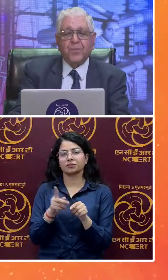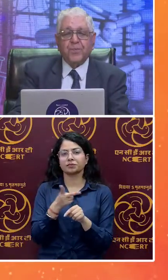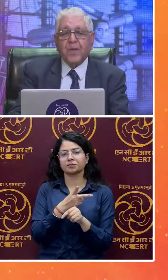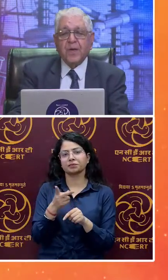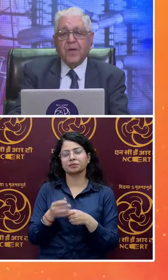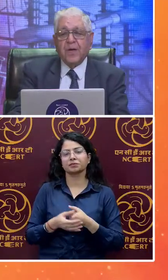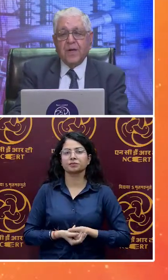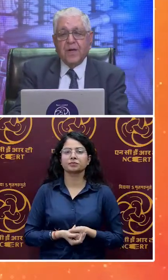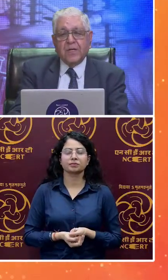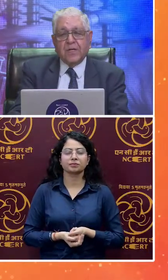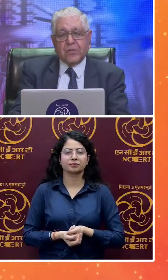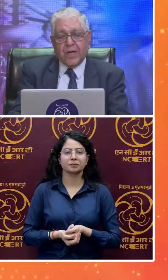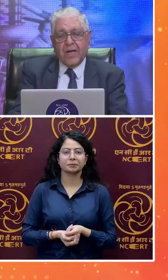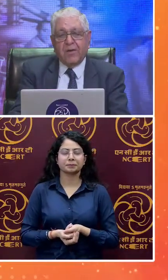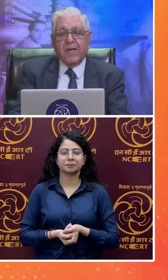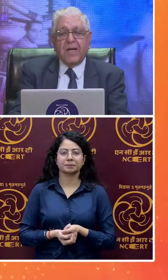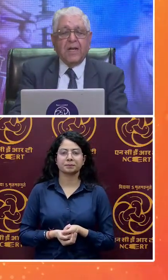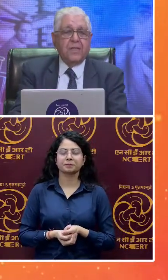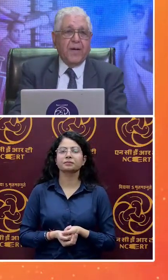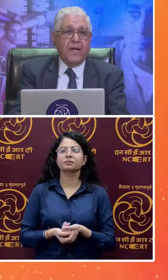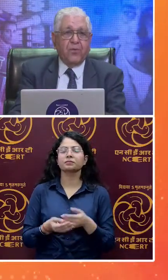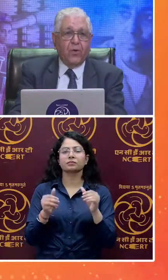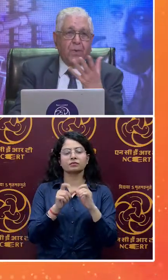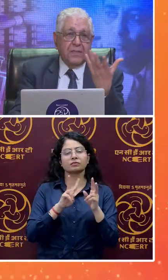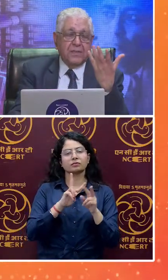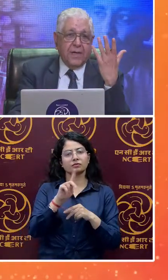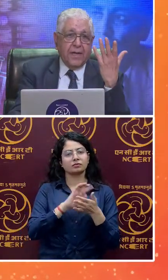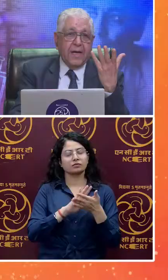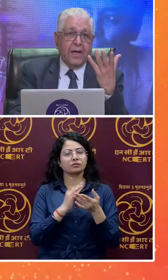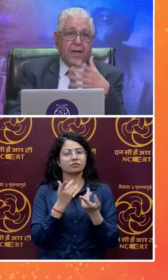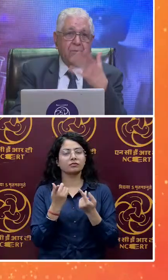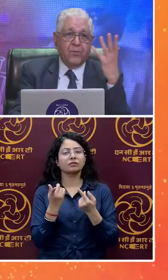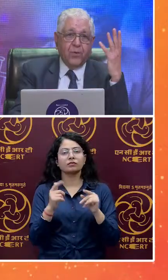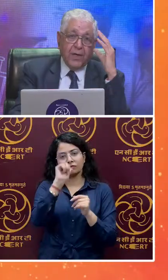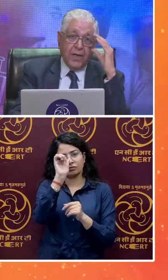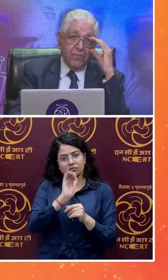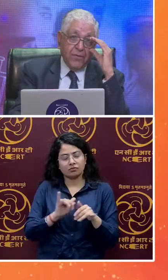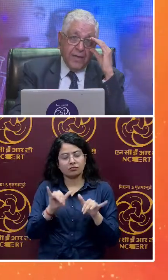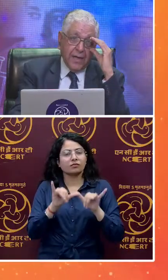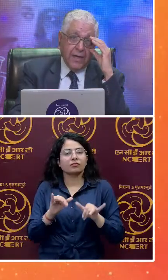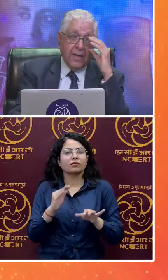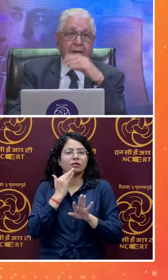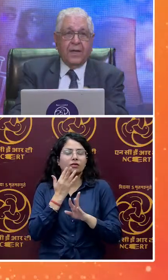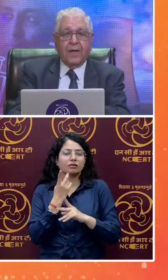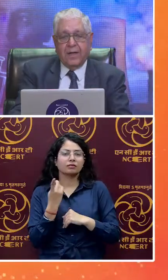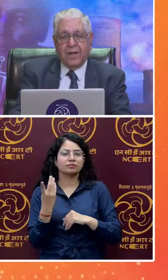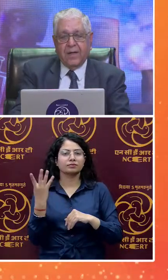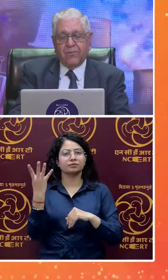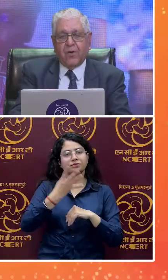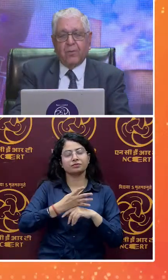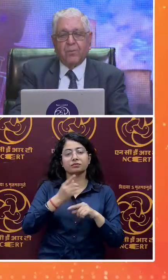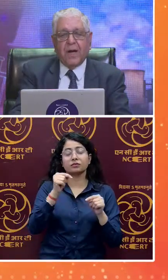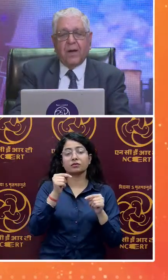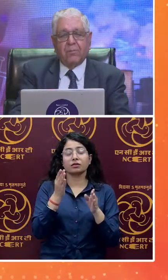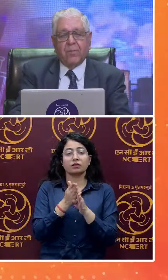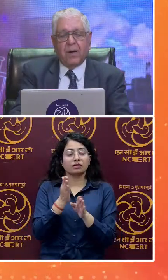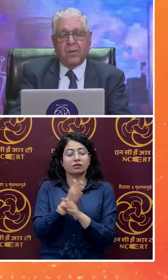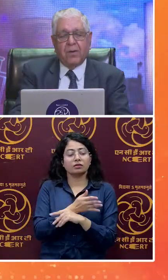War. So, A.V. Hill spent 4 months in India, and before he left India, he